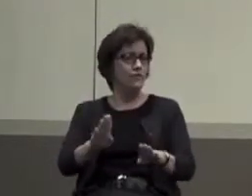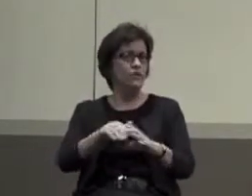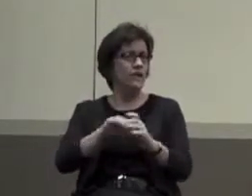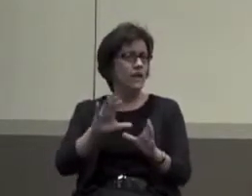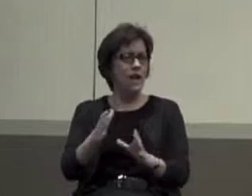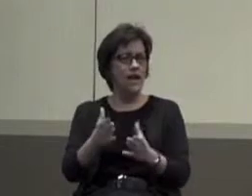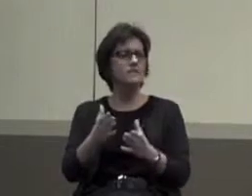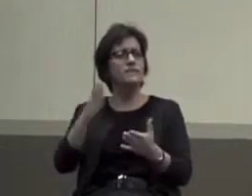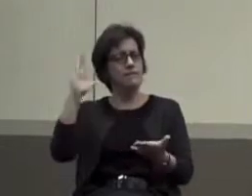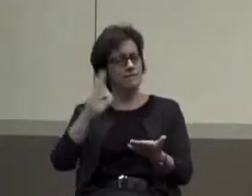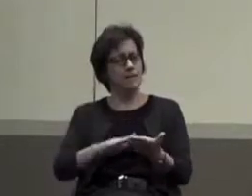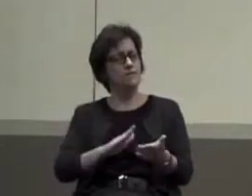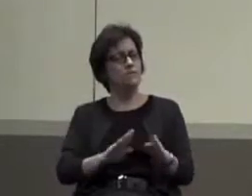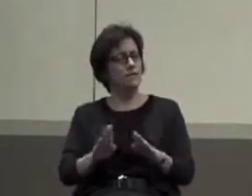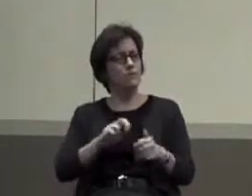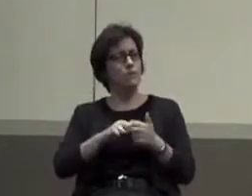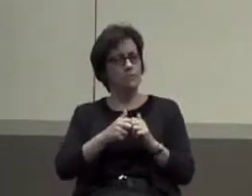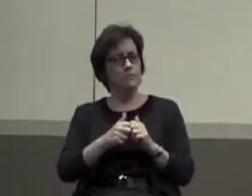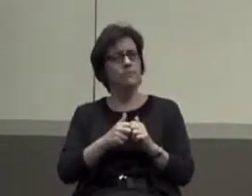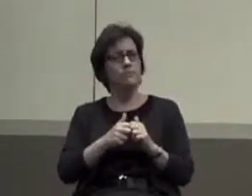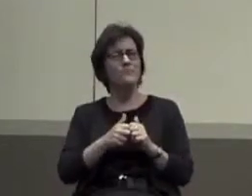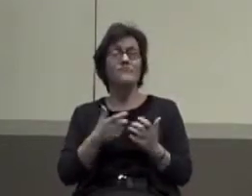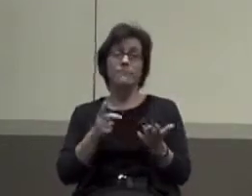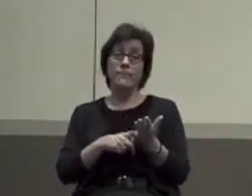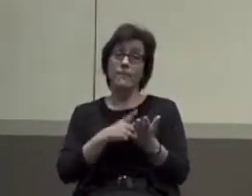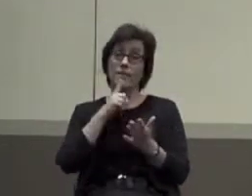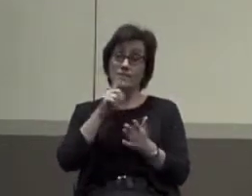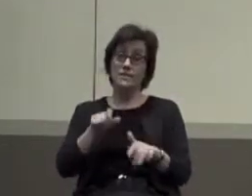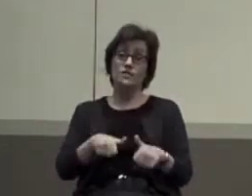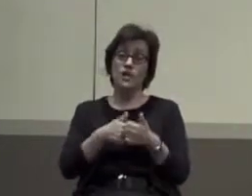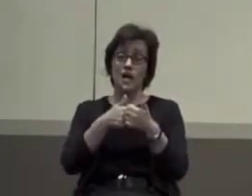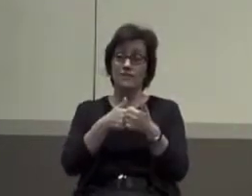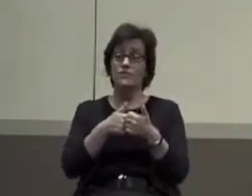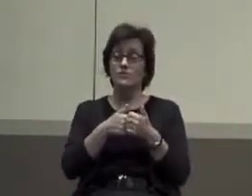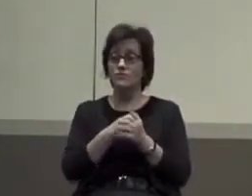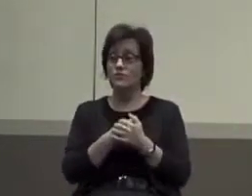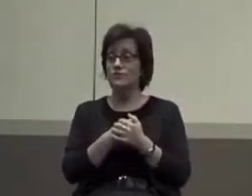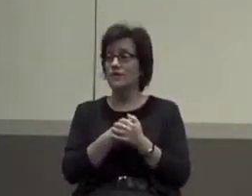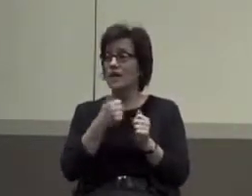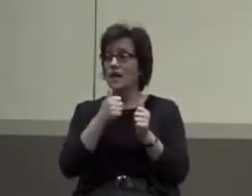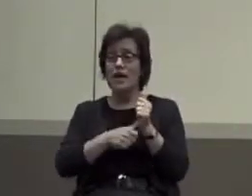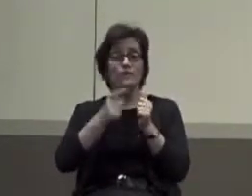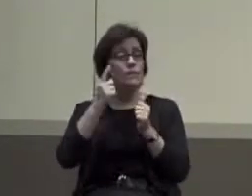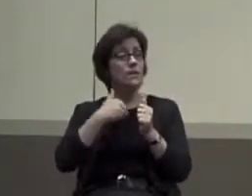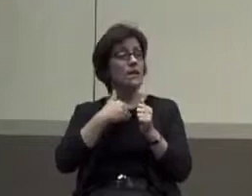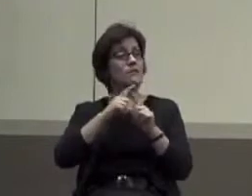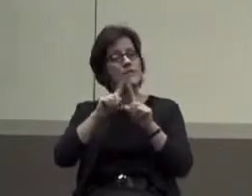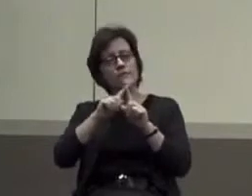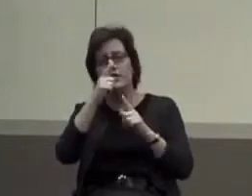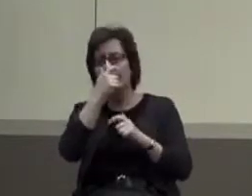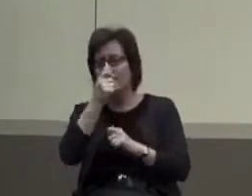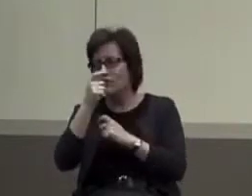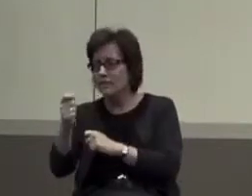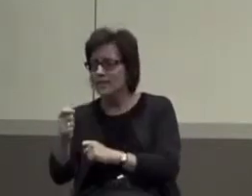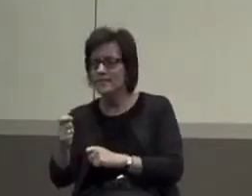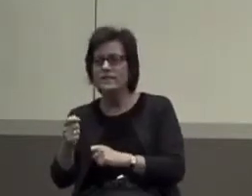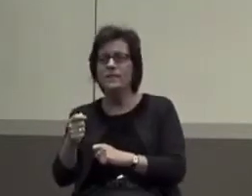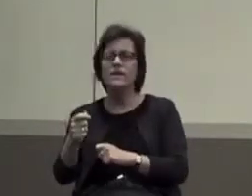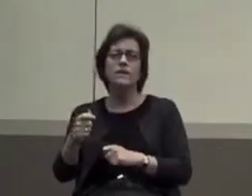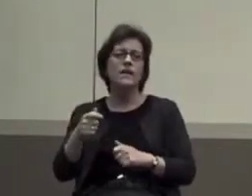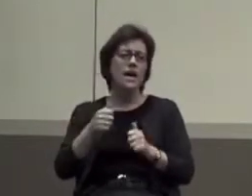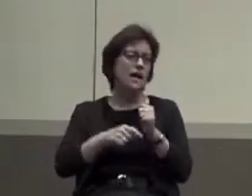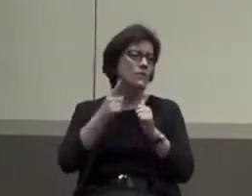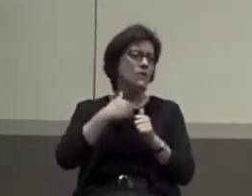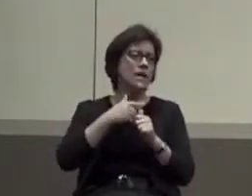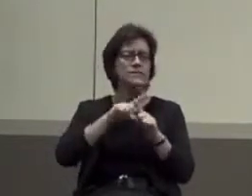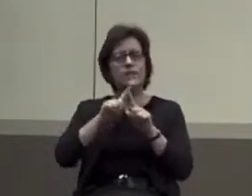problems. And that's a challenge sometimes. I mean, everybody has different interests, and everybody has different things that they really want